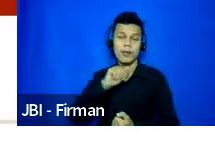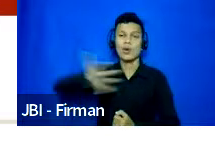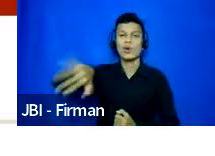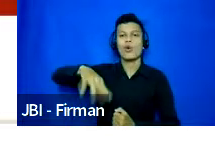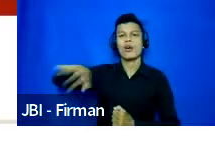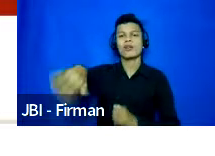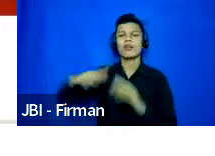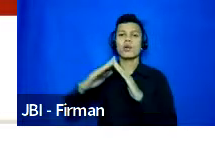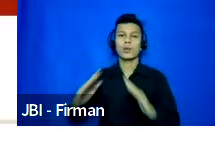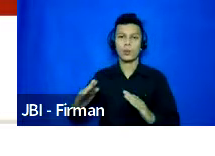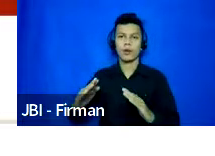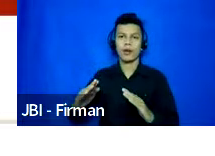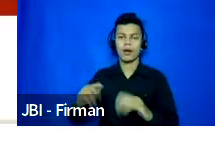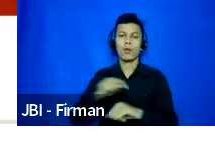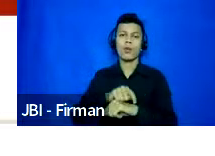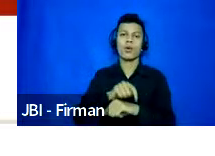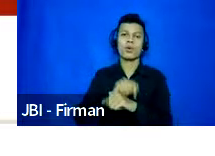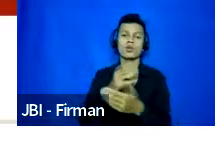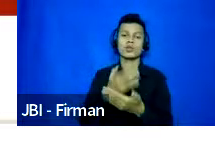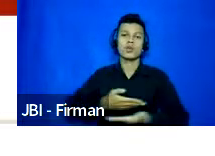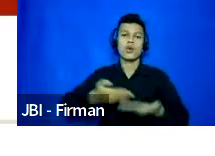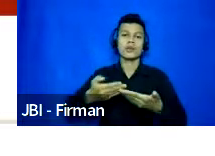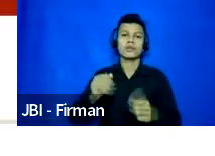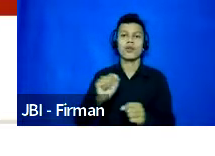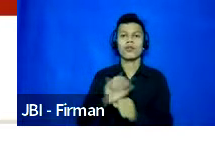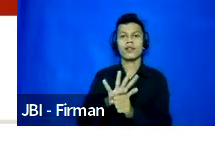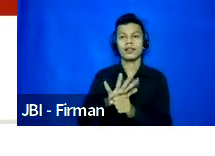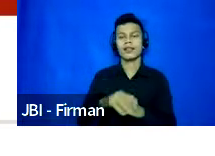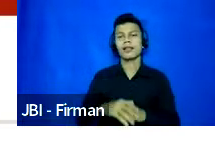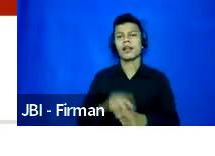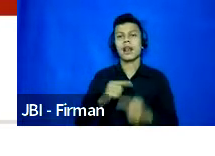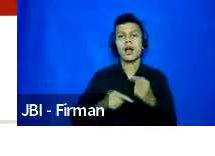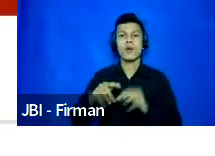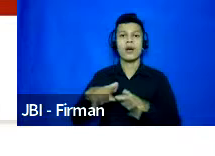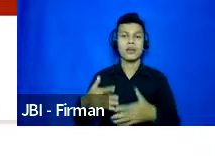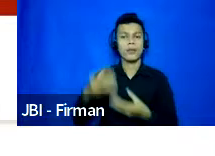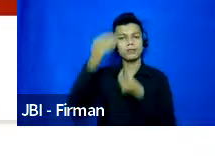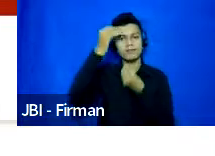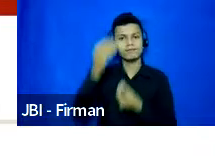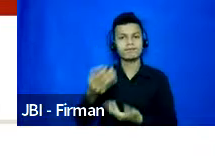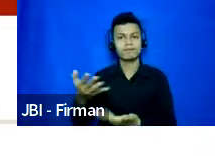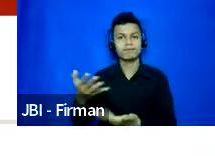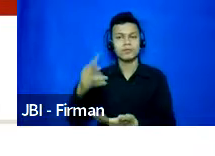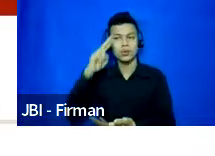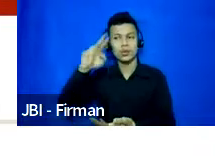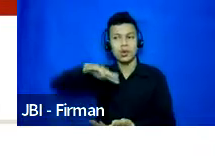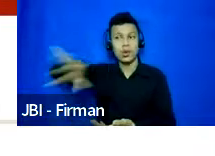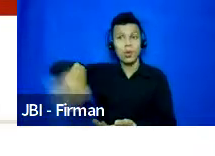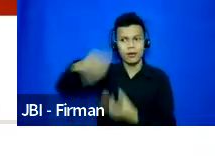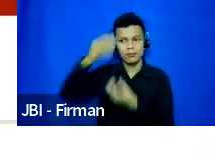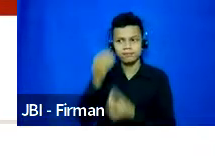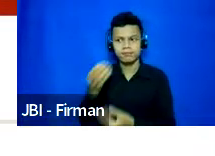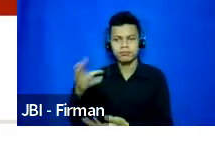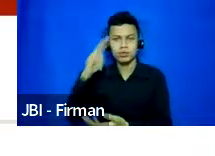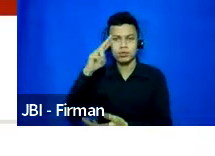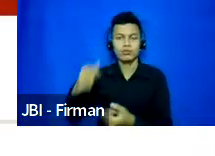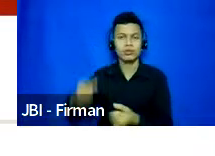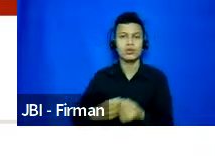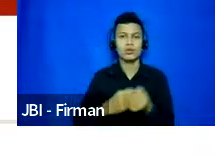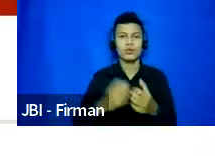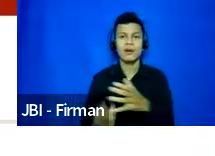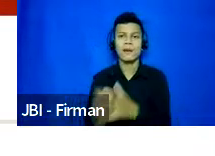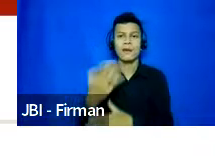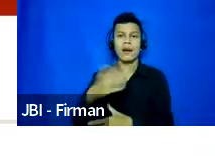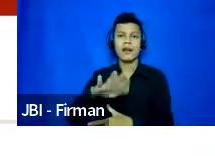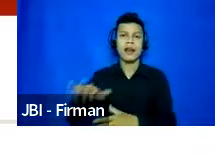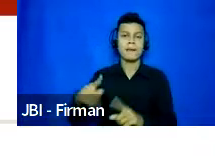parents and caregivers are given information to support their children's development and the use of positive discipline at home. Save